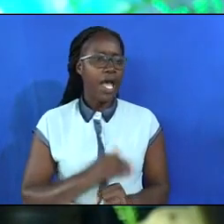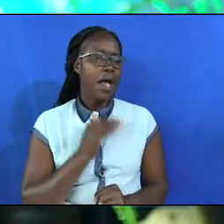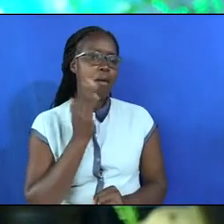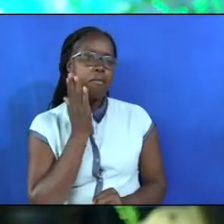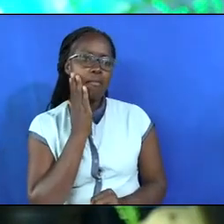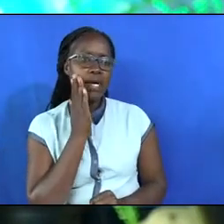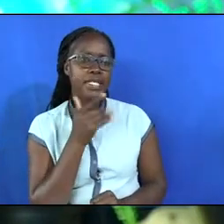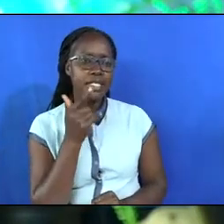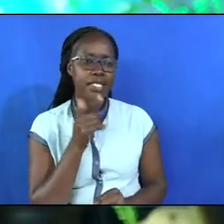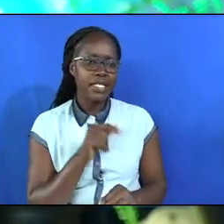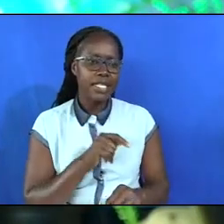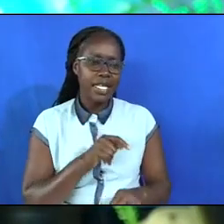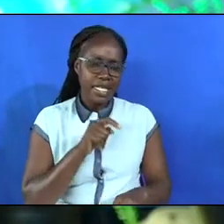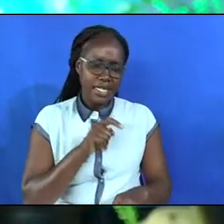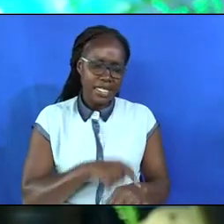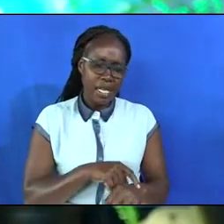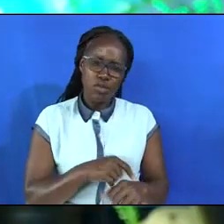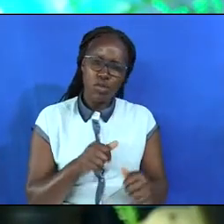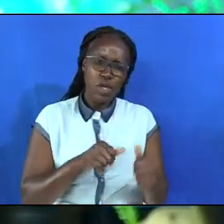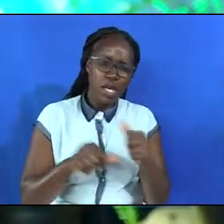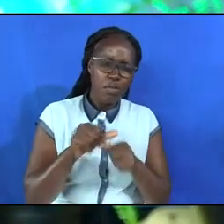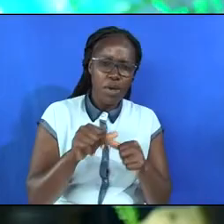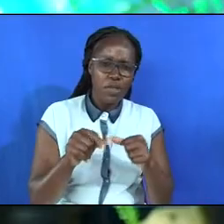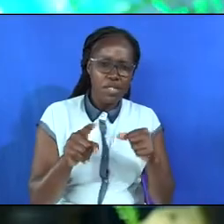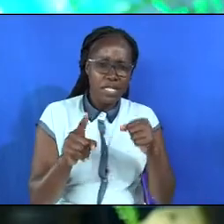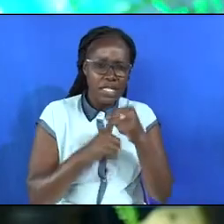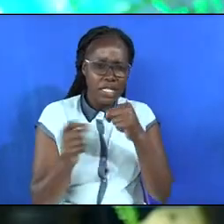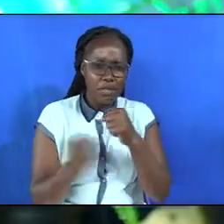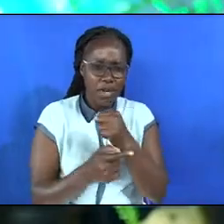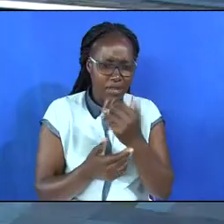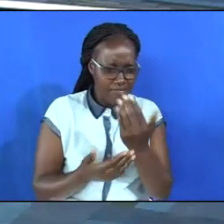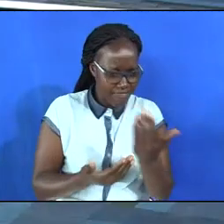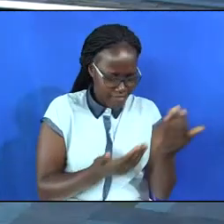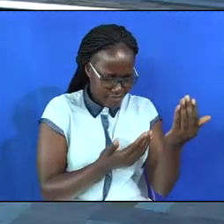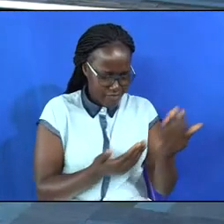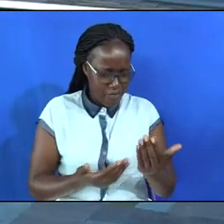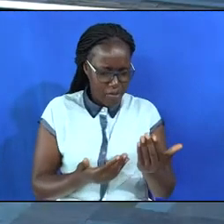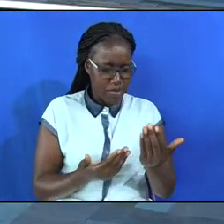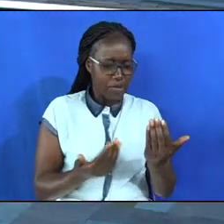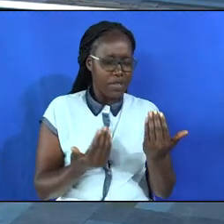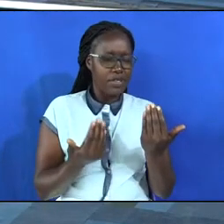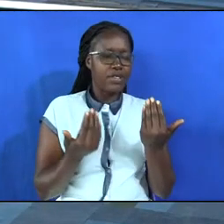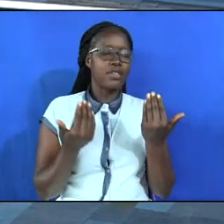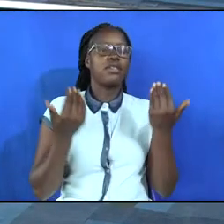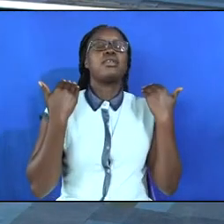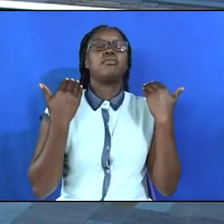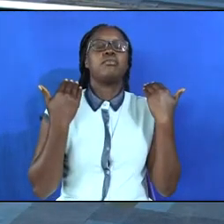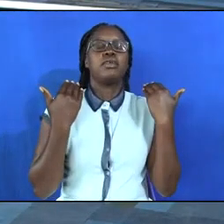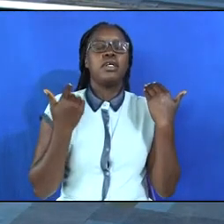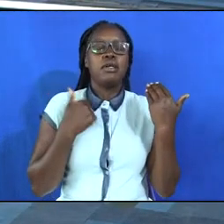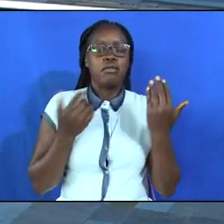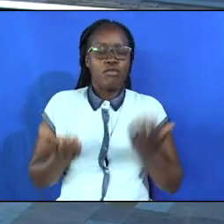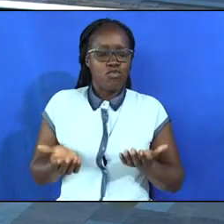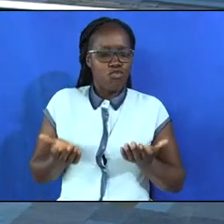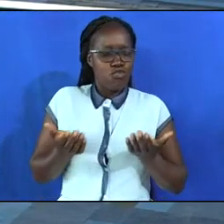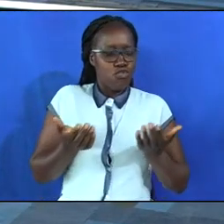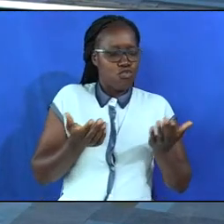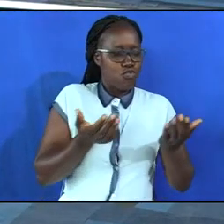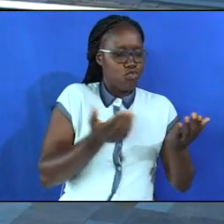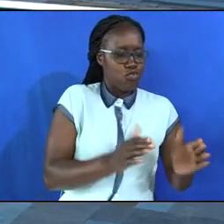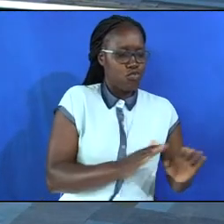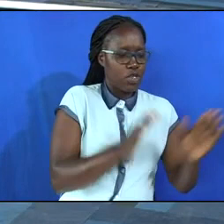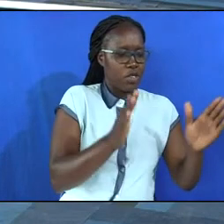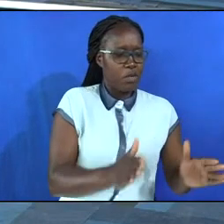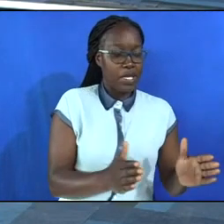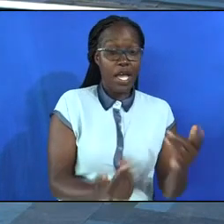Mother said, "When you were about 6 months old, you were sleeping, so I put you on bed. I was